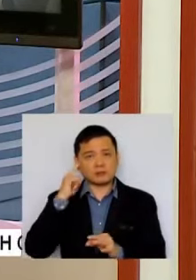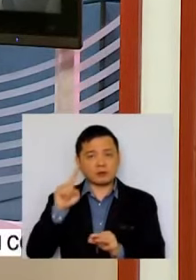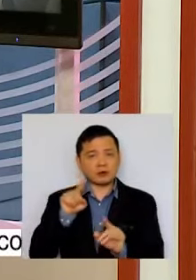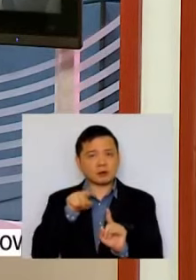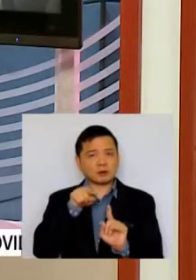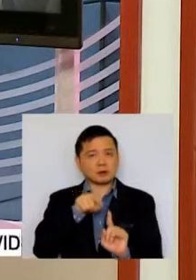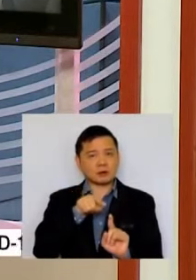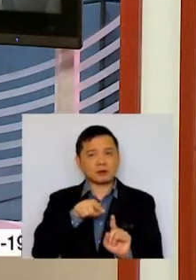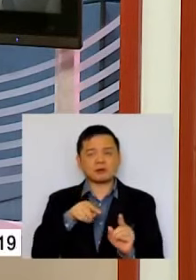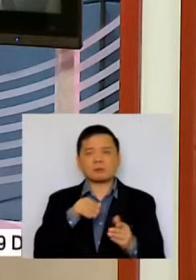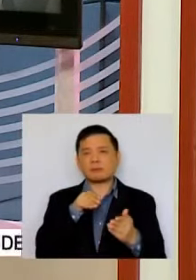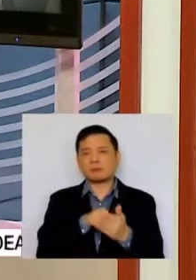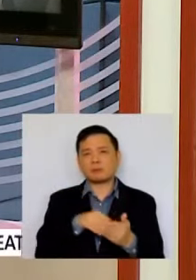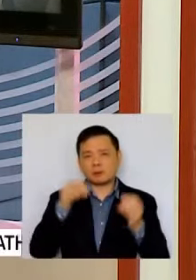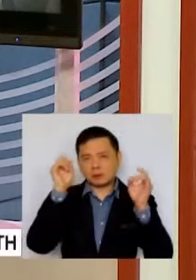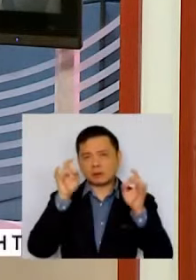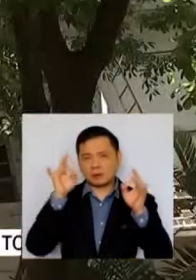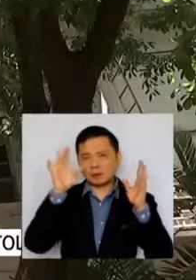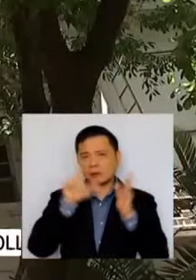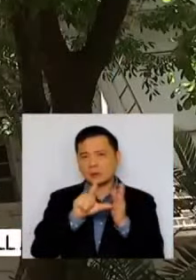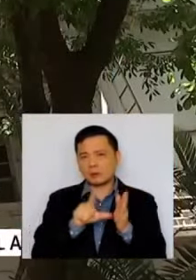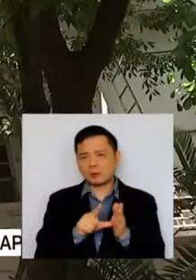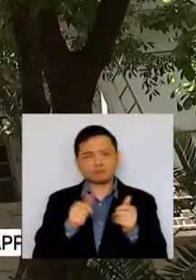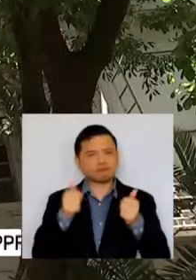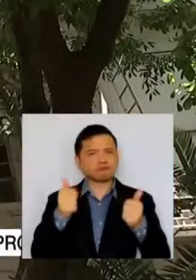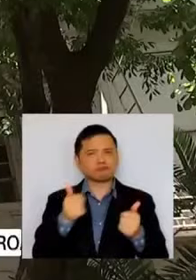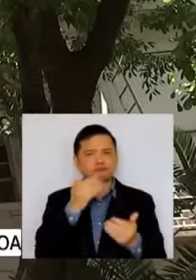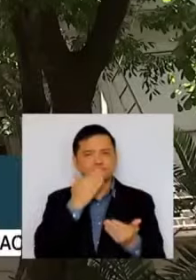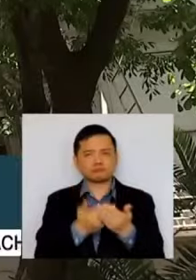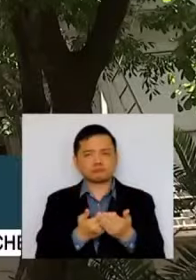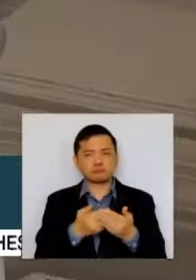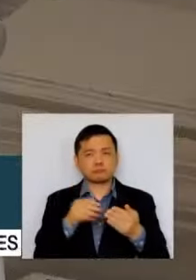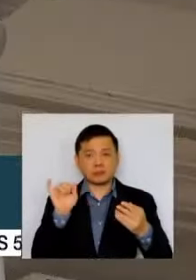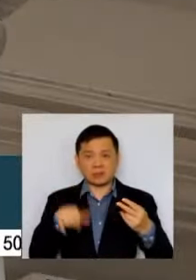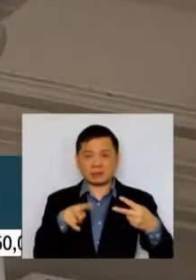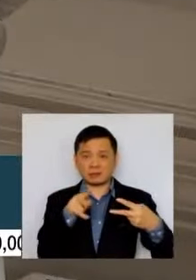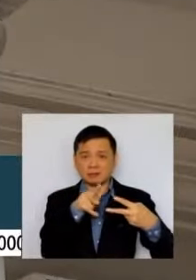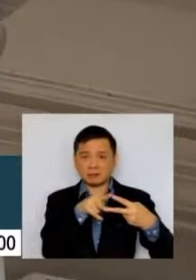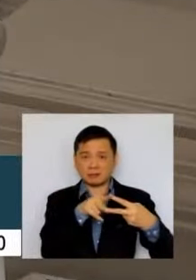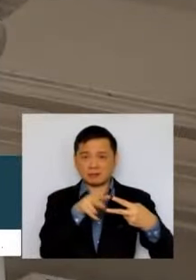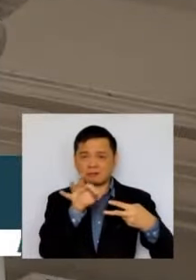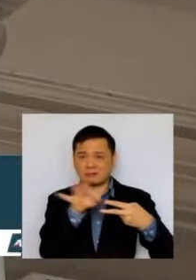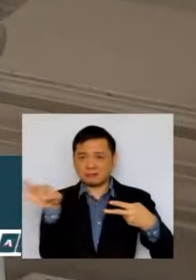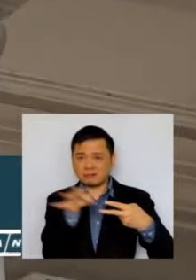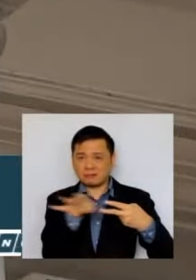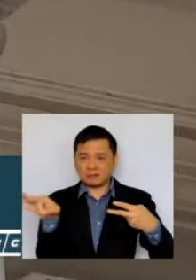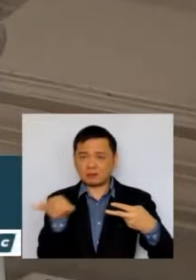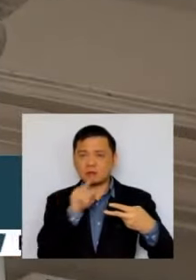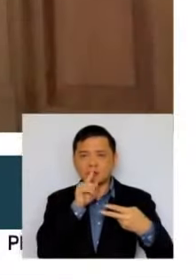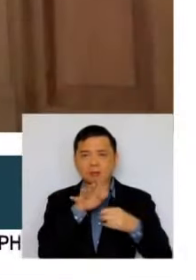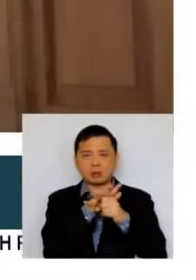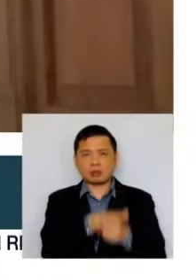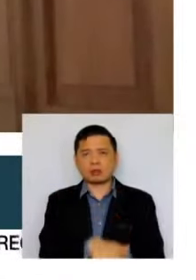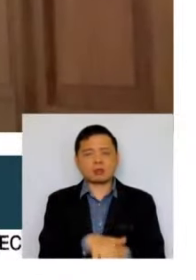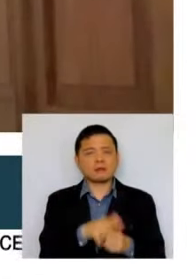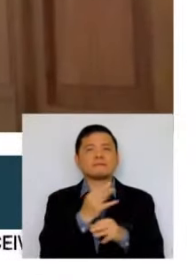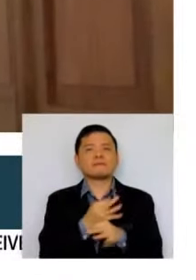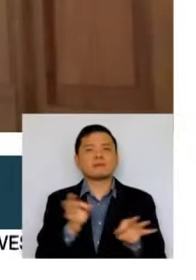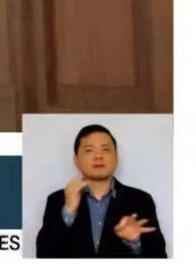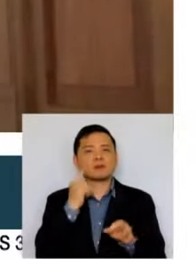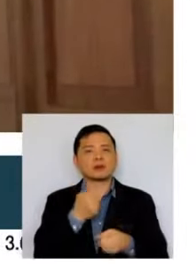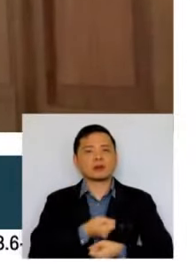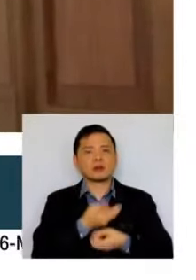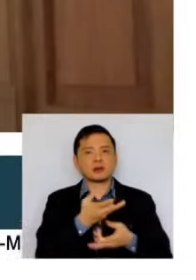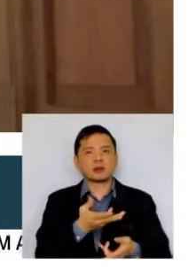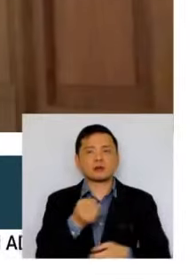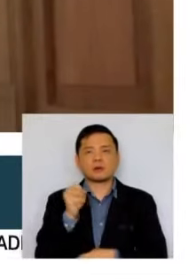High Court only struck down portions of the law that tend to violate the principles of freedom of expression or allow the designation of a